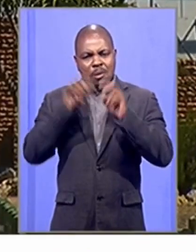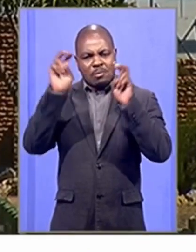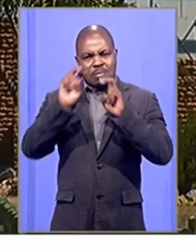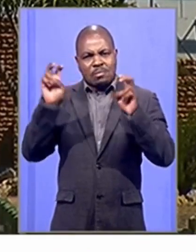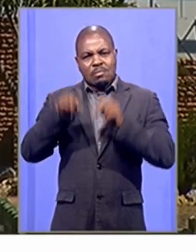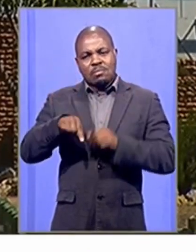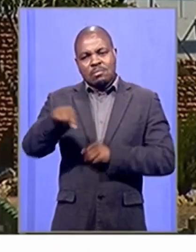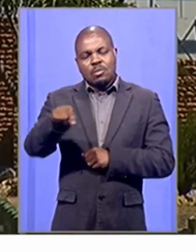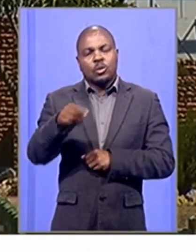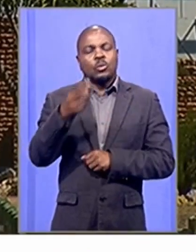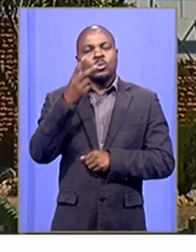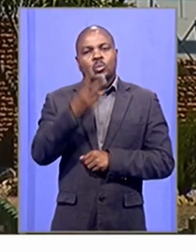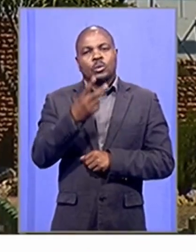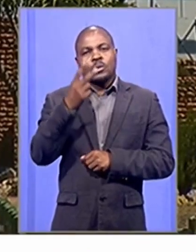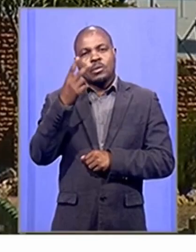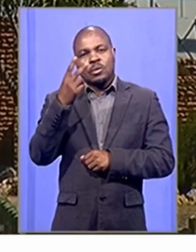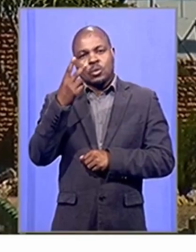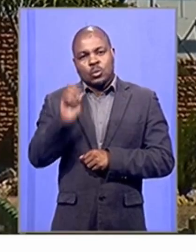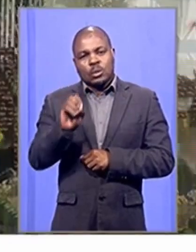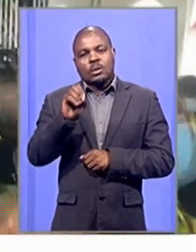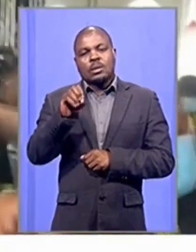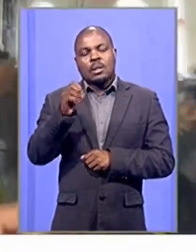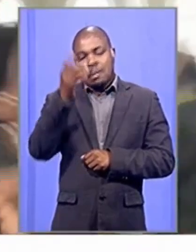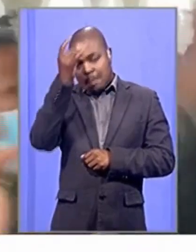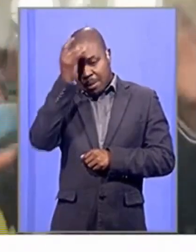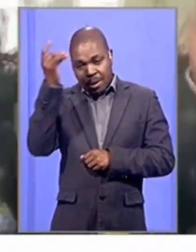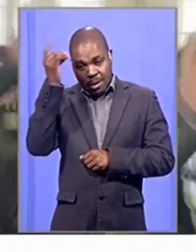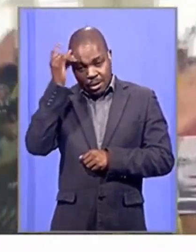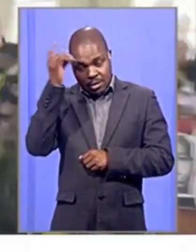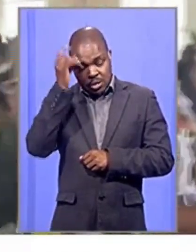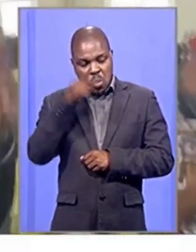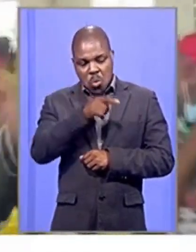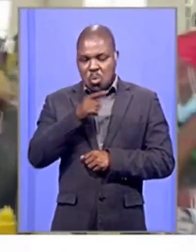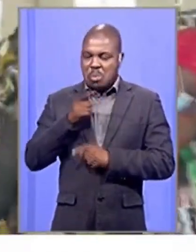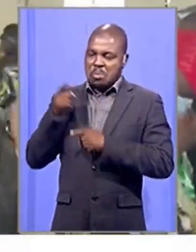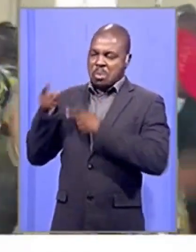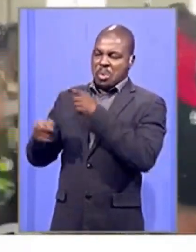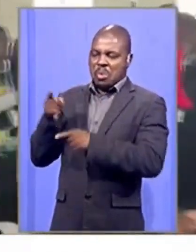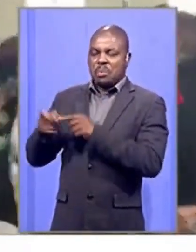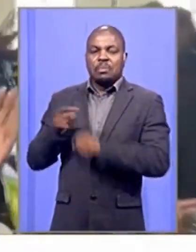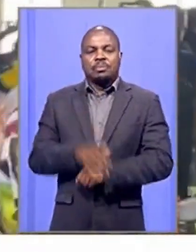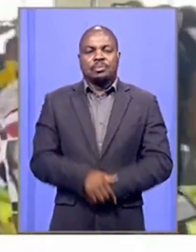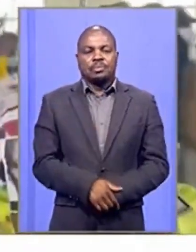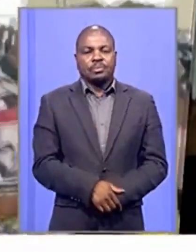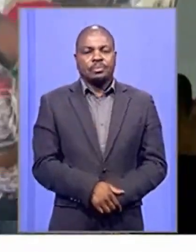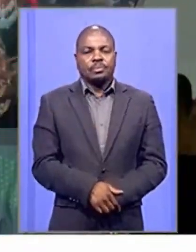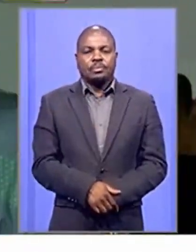mohlagase ka go emiša dilo ka moka tsi ka la 20 March.